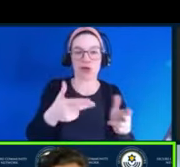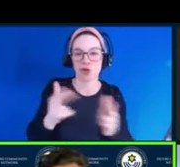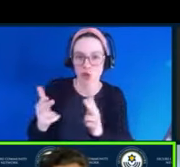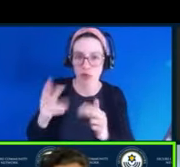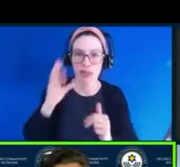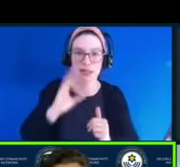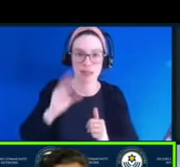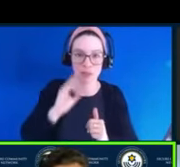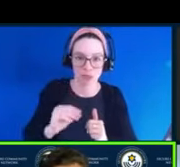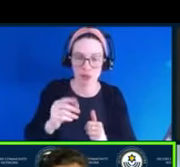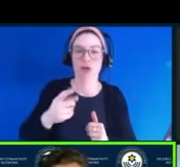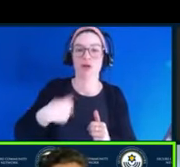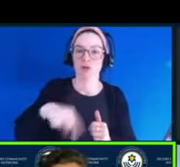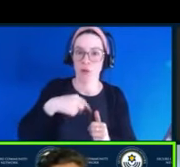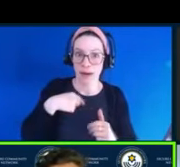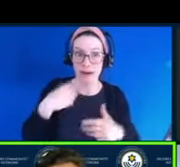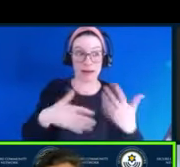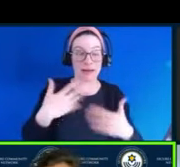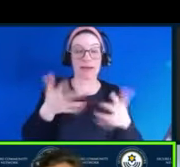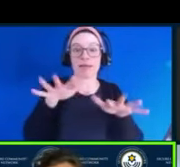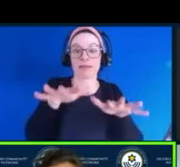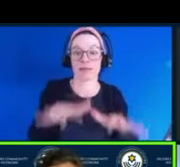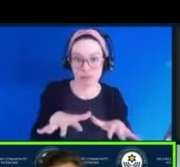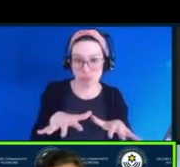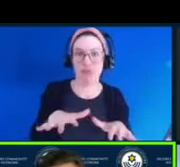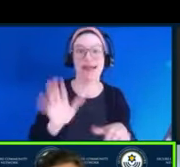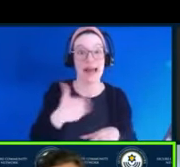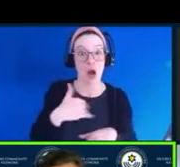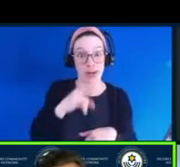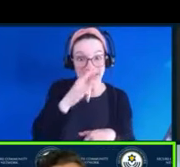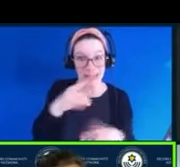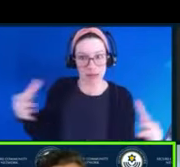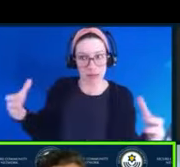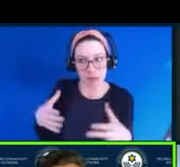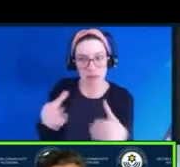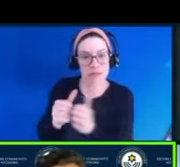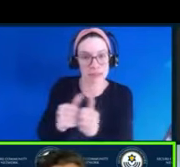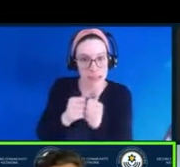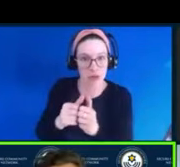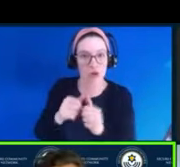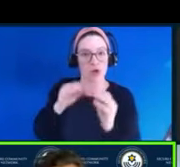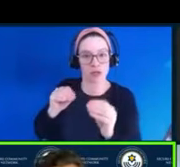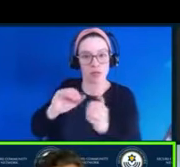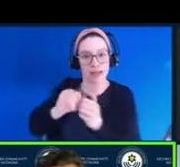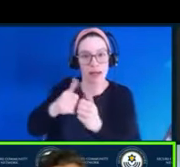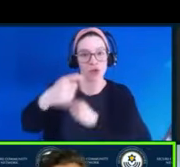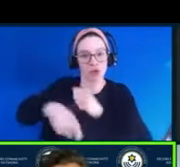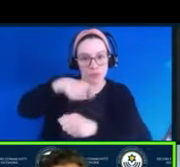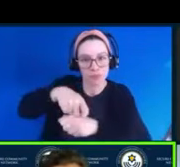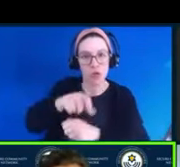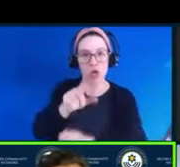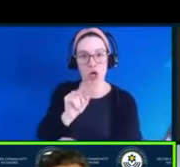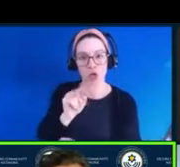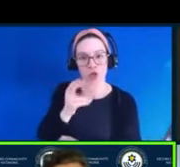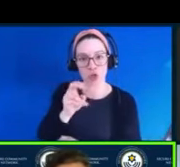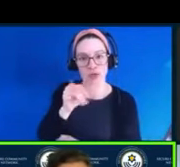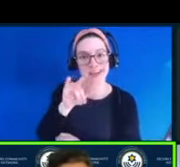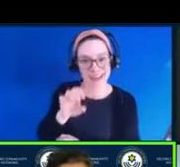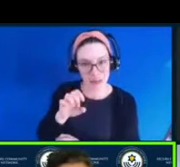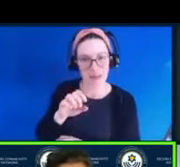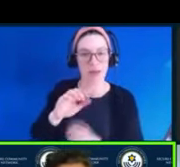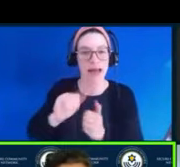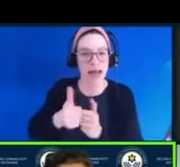taught them on our back patio how to apply a tourniquet and how to pack a wound, because every child and children are so resilient.